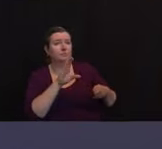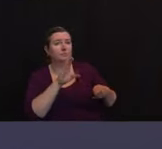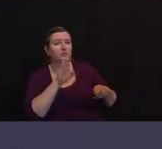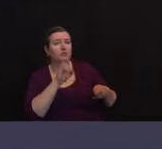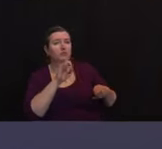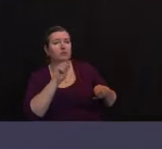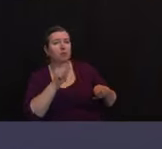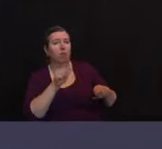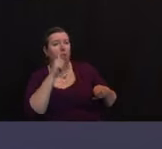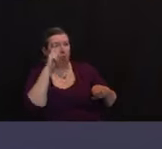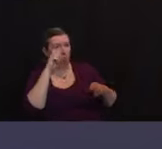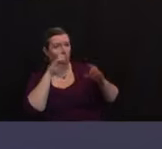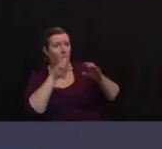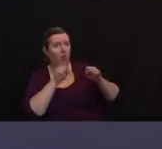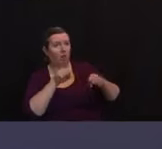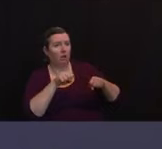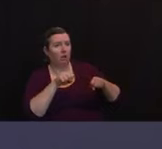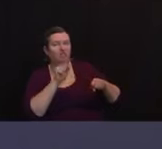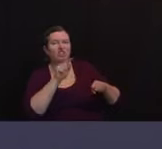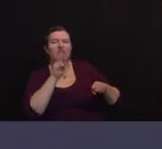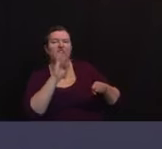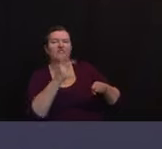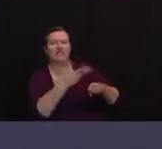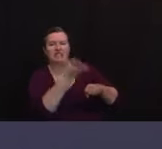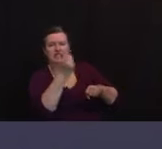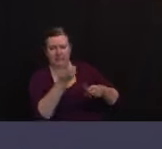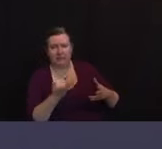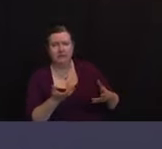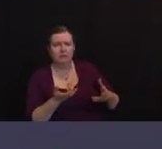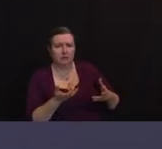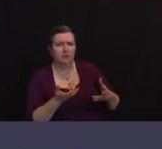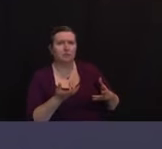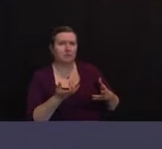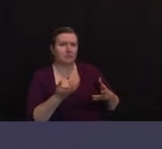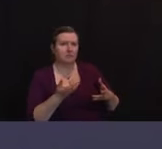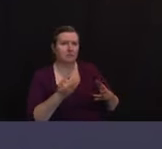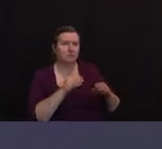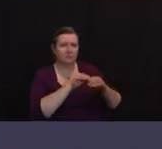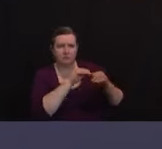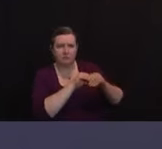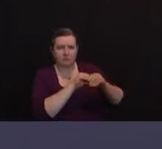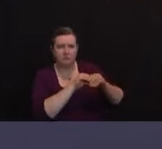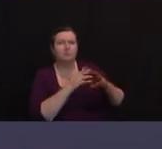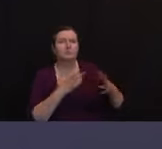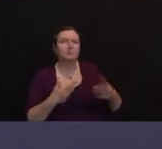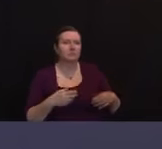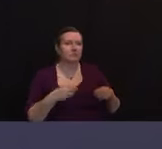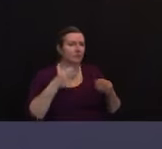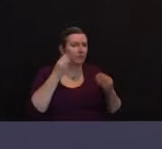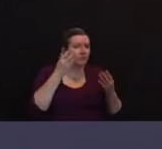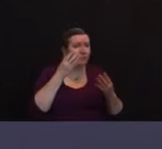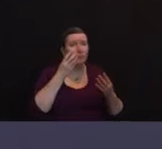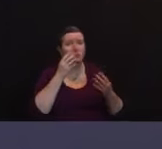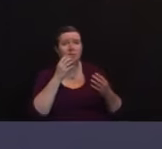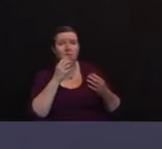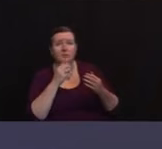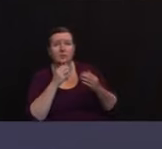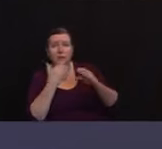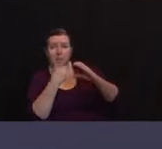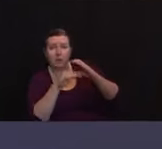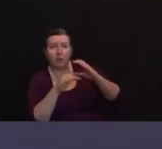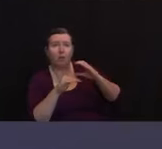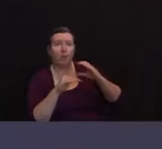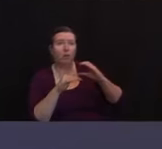users' personal data, whether it be a password or username, were harvested on the dark web. So they came from a personal email account or another account